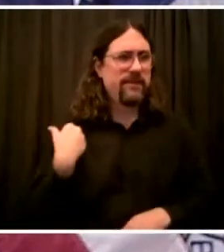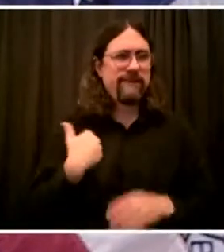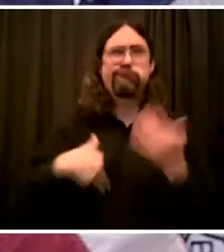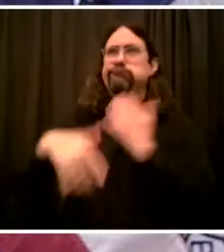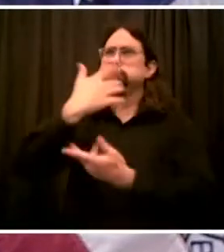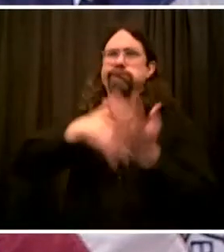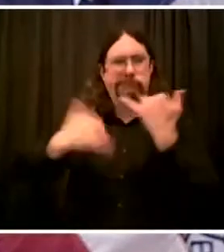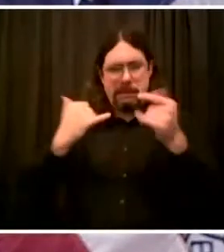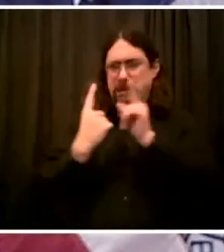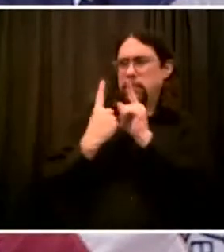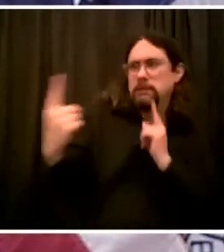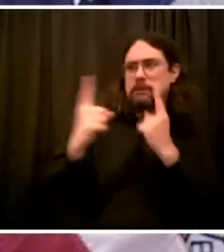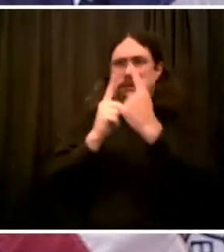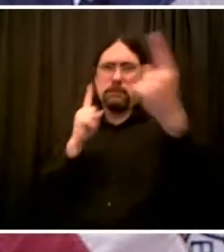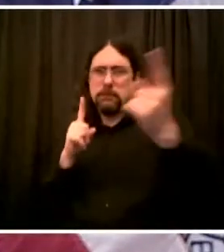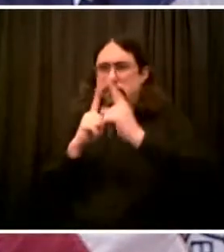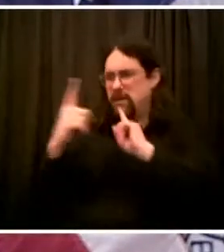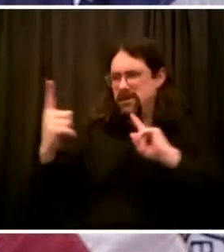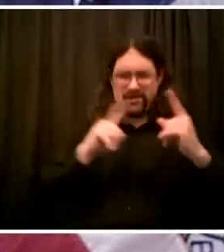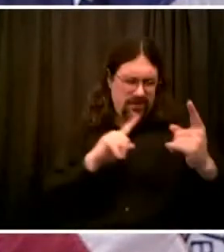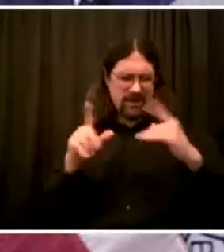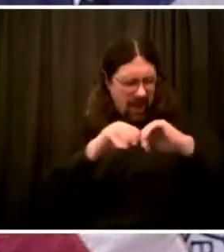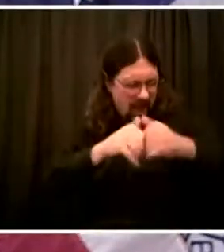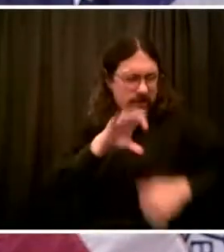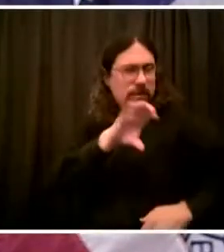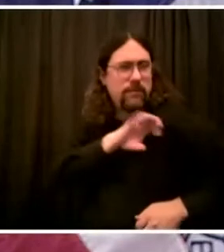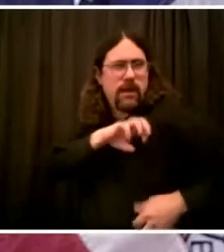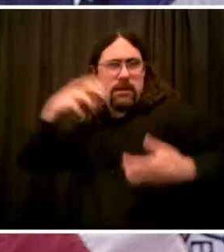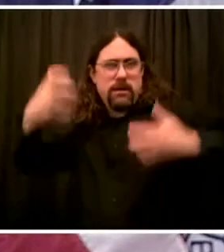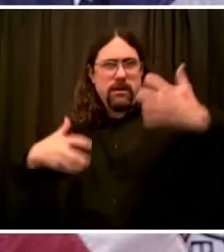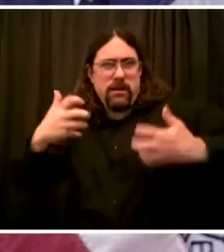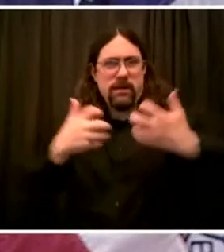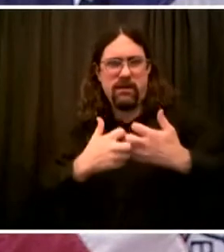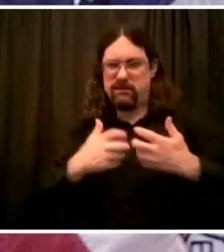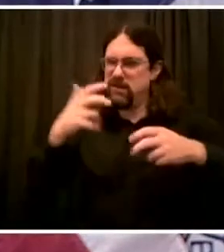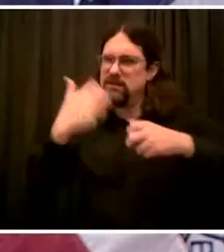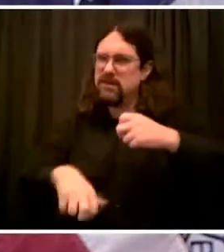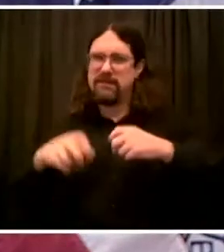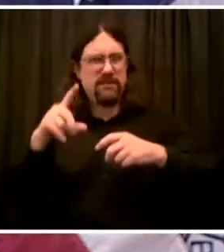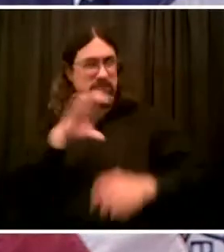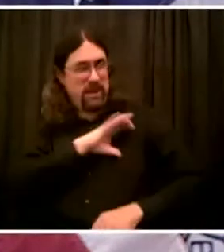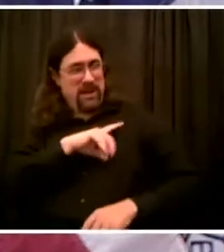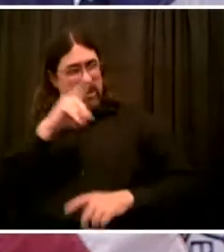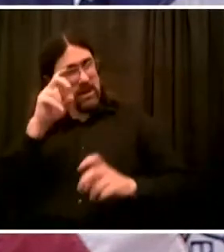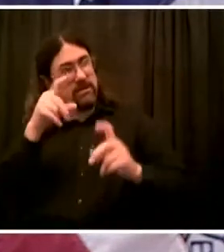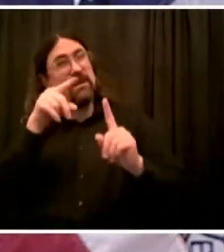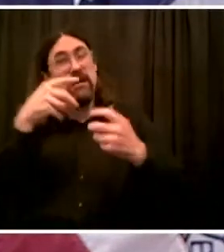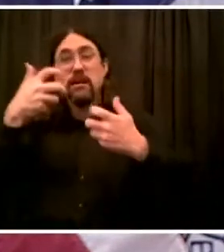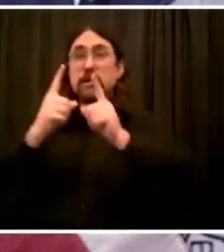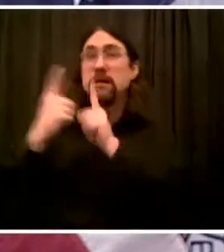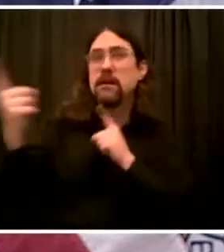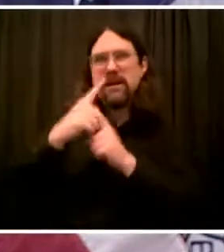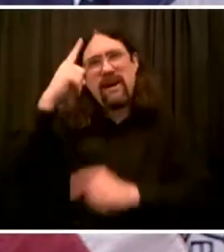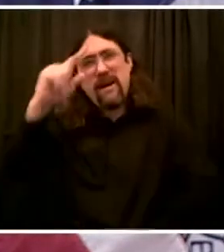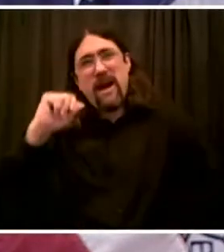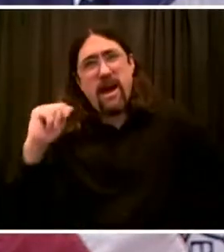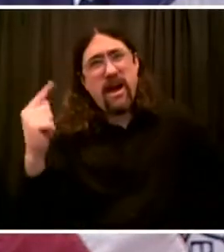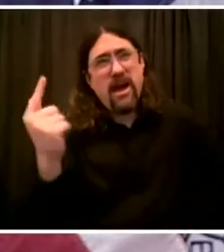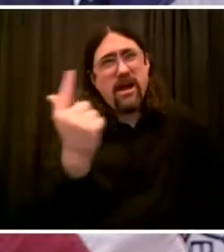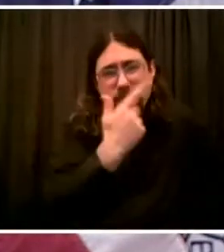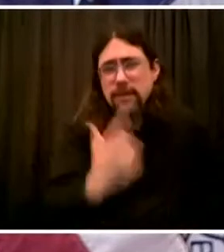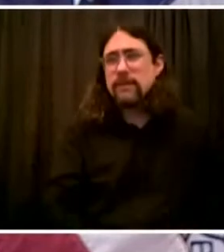feeling the burden of these changes, the burden of so many families not having a livelihood, the questions, the fear,